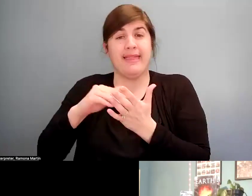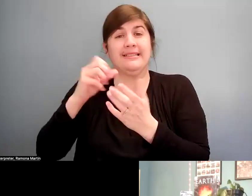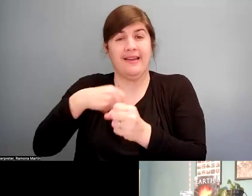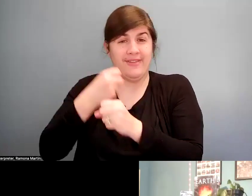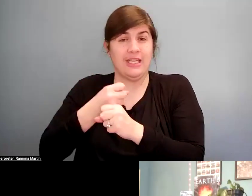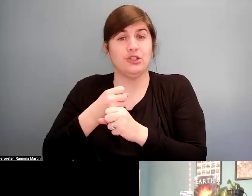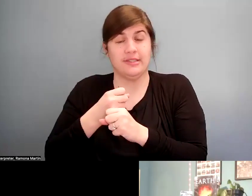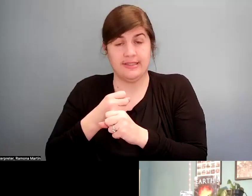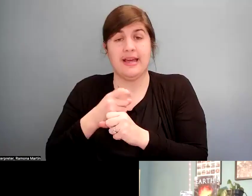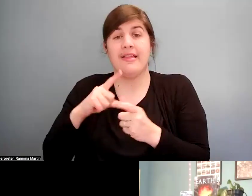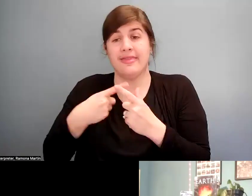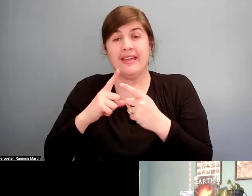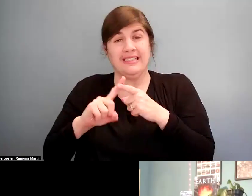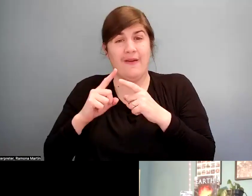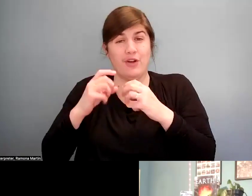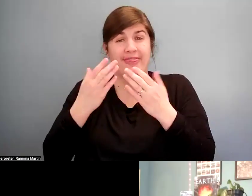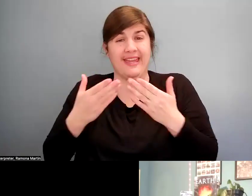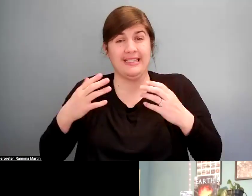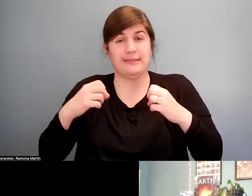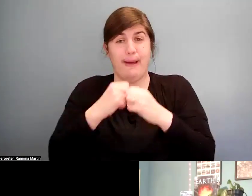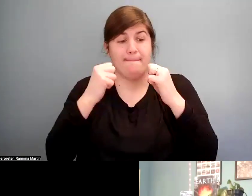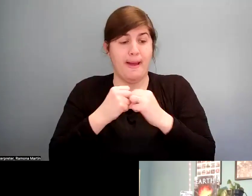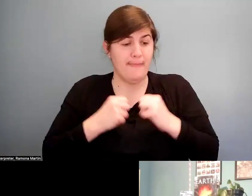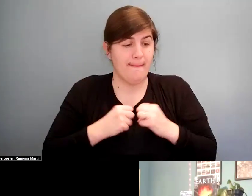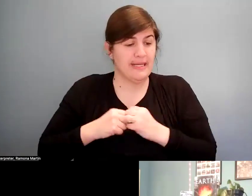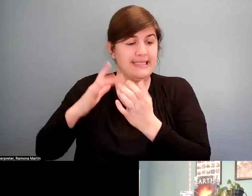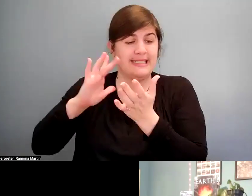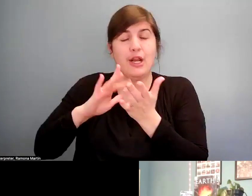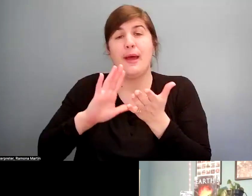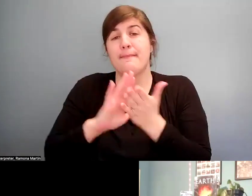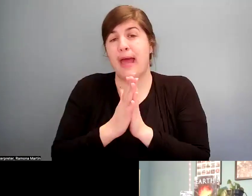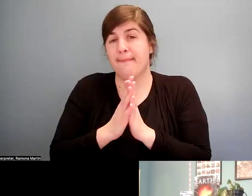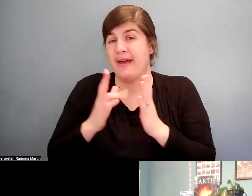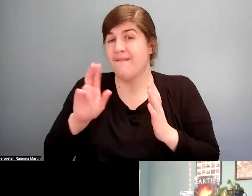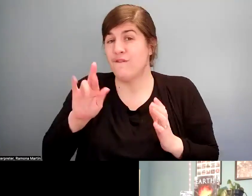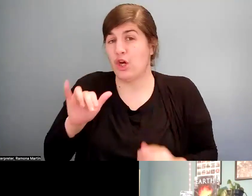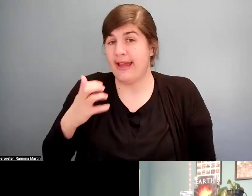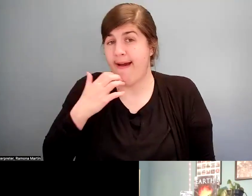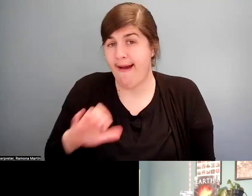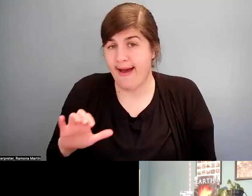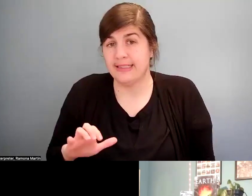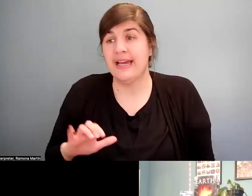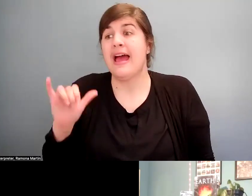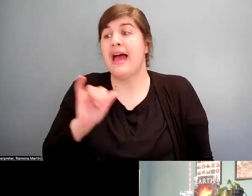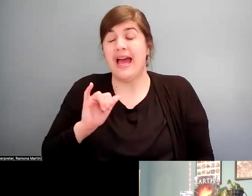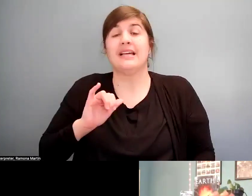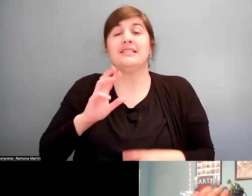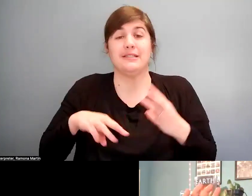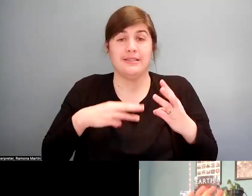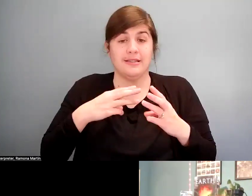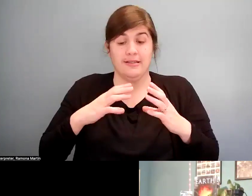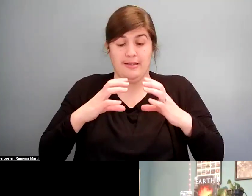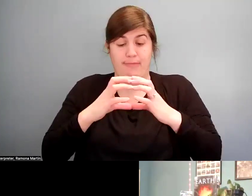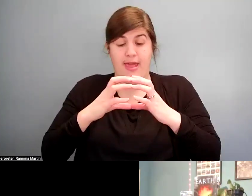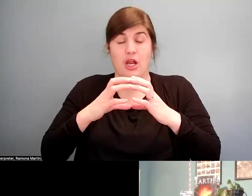those collisions were happening in the center, it became very, very hot because of all that crashing. But as the planet grew and grew and grew and grew and